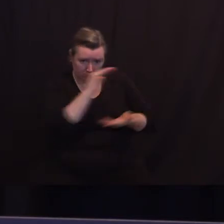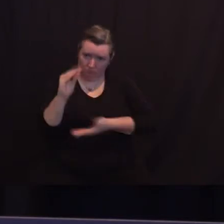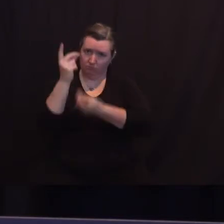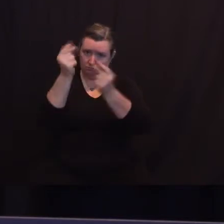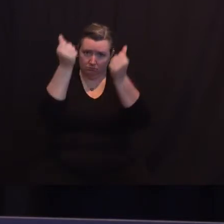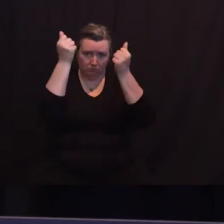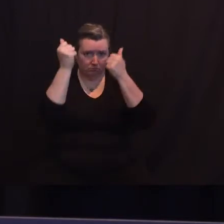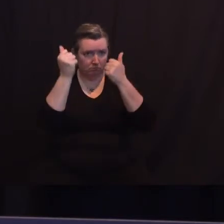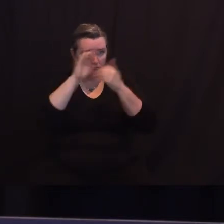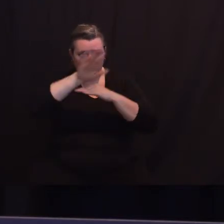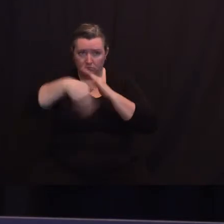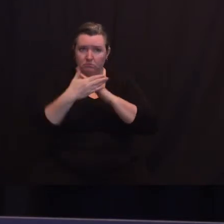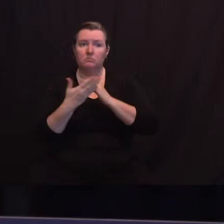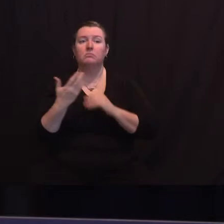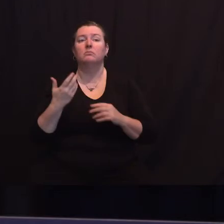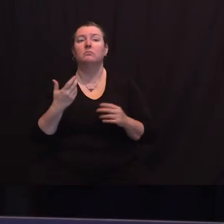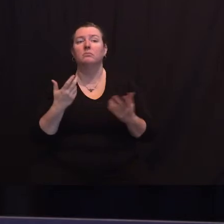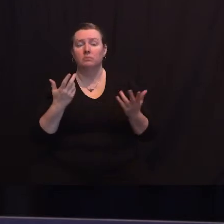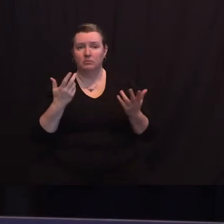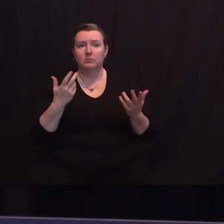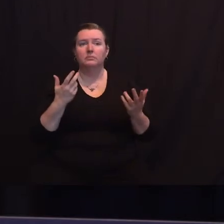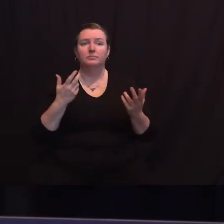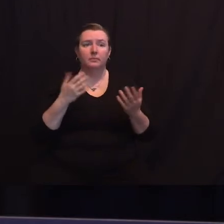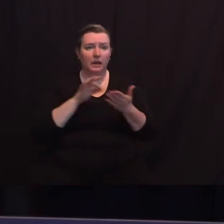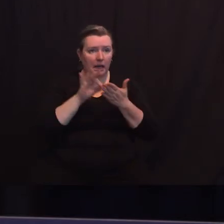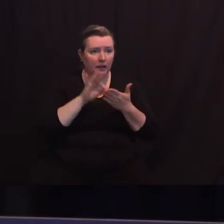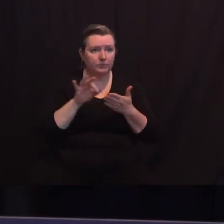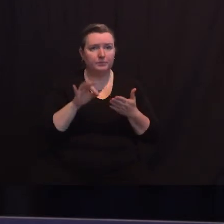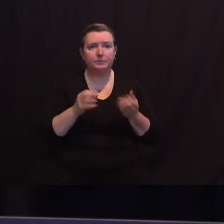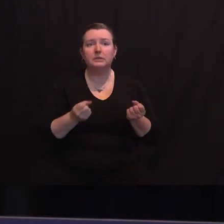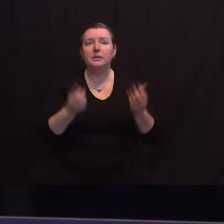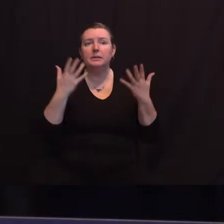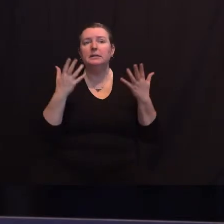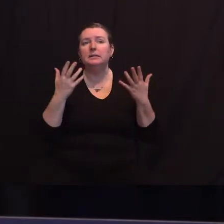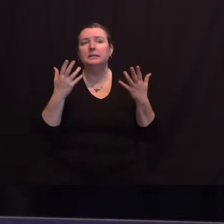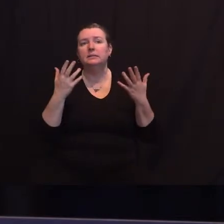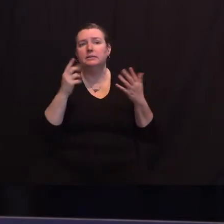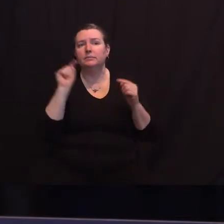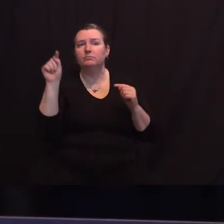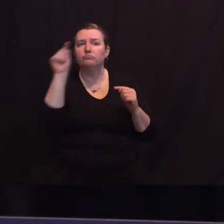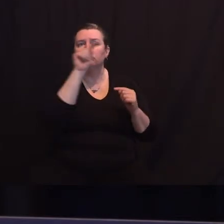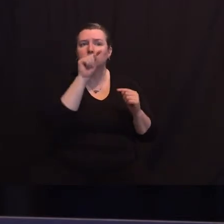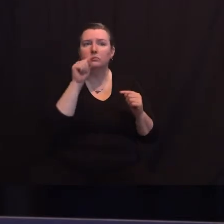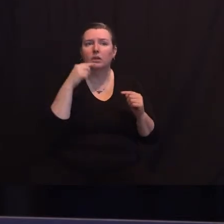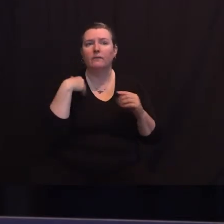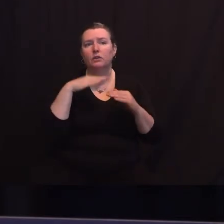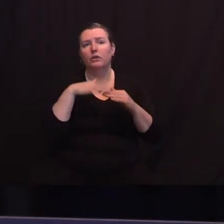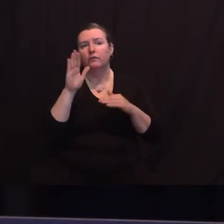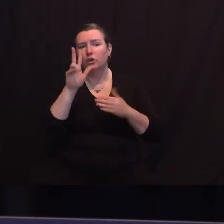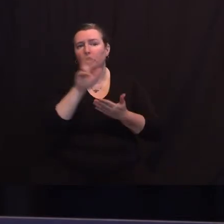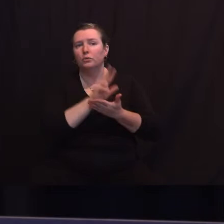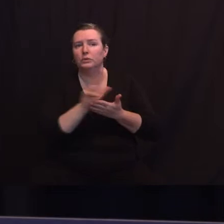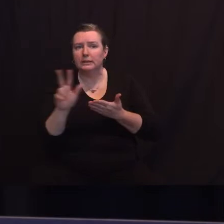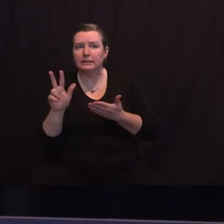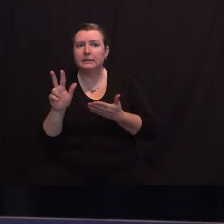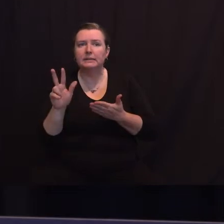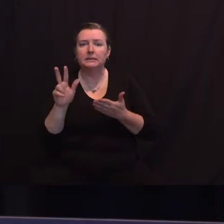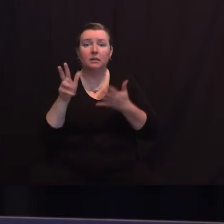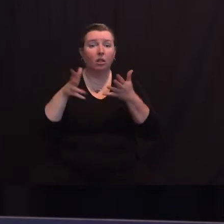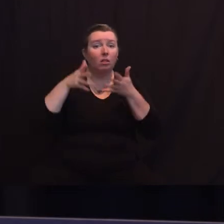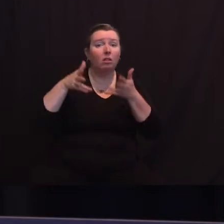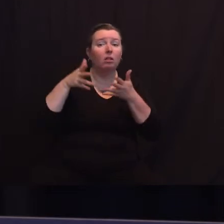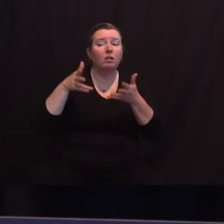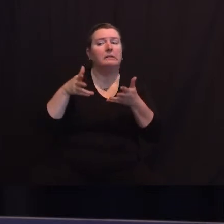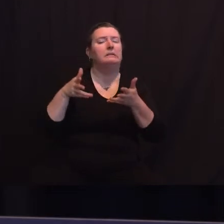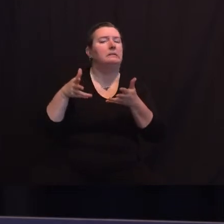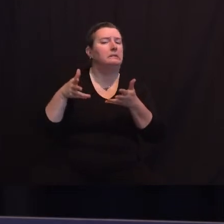How many of the points of dispensing have more than 3 weeks inventory on the shelf? And as we get more vaccine, that